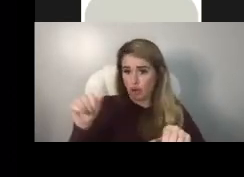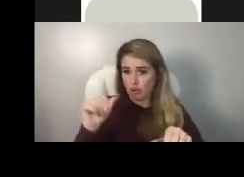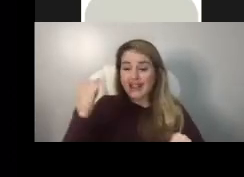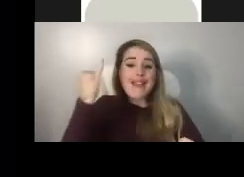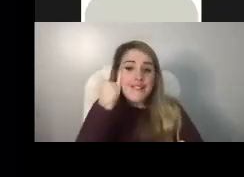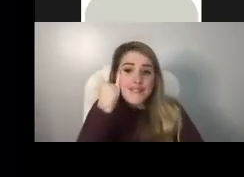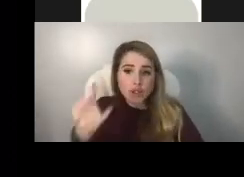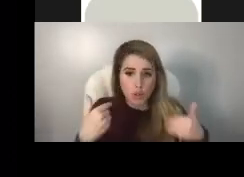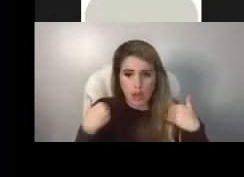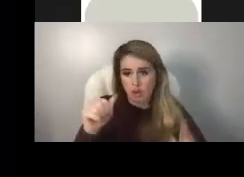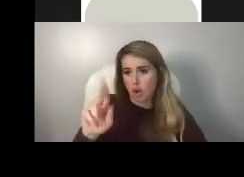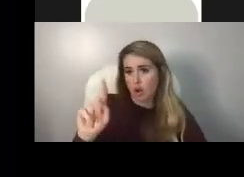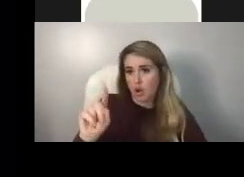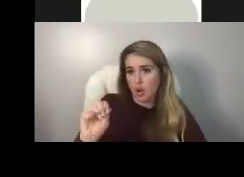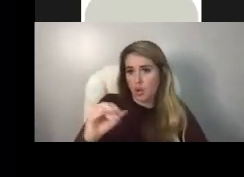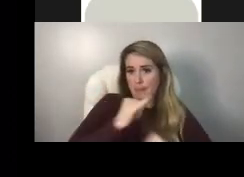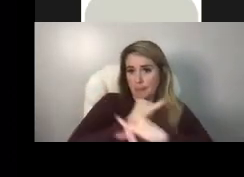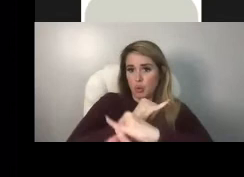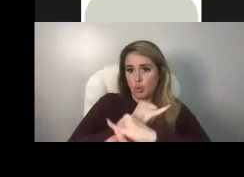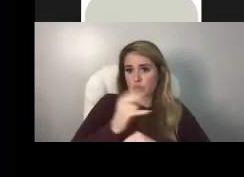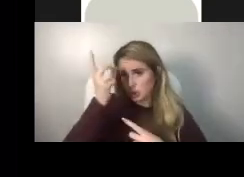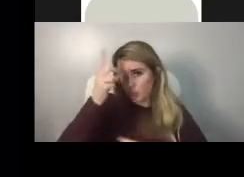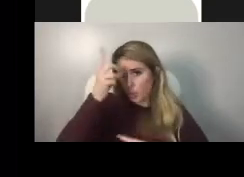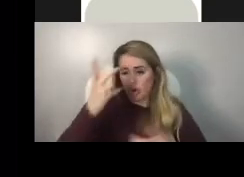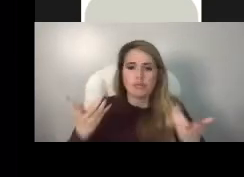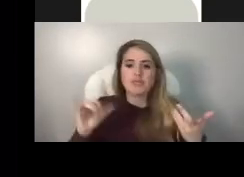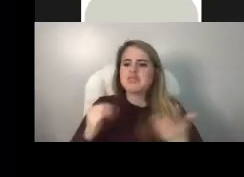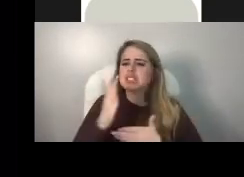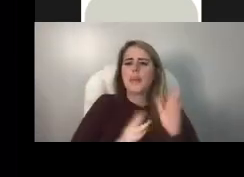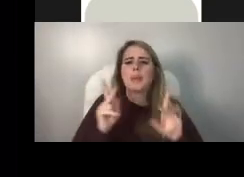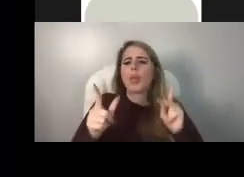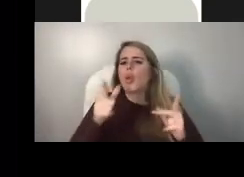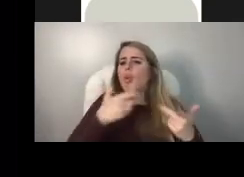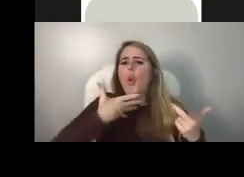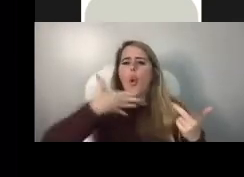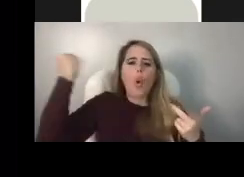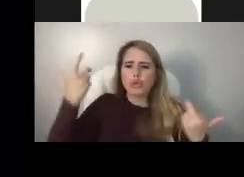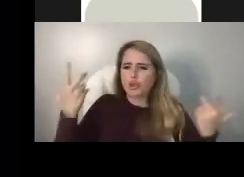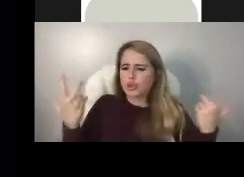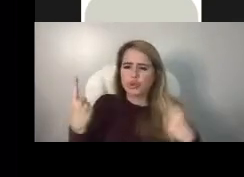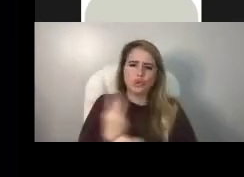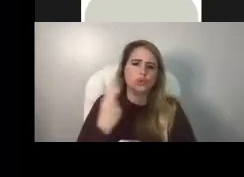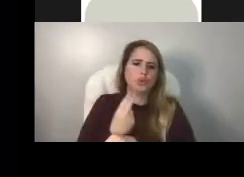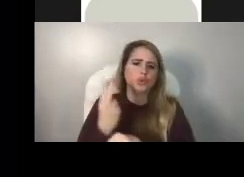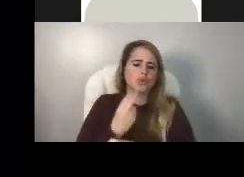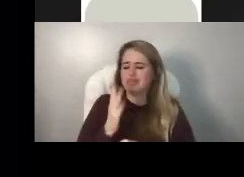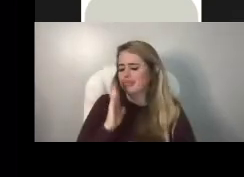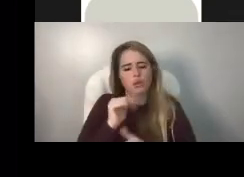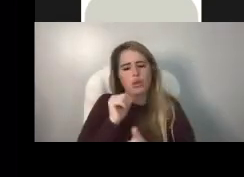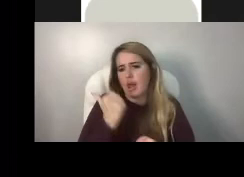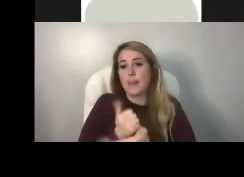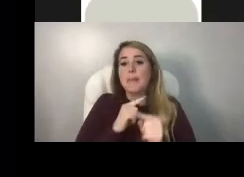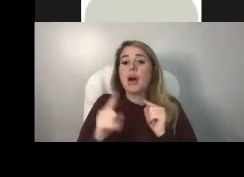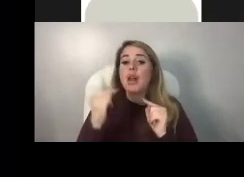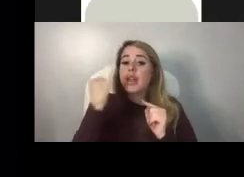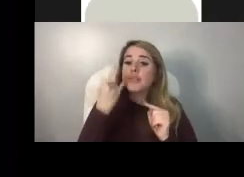autoimmune disease. They don't work for the wear and tear osteoarthritis, but they do work to help prevent arthritis in